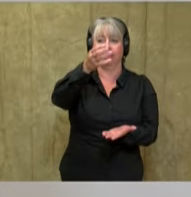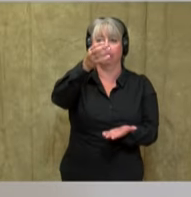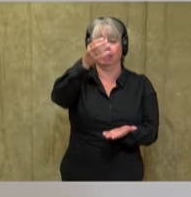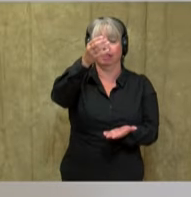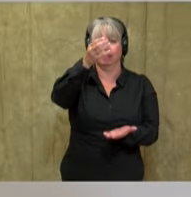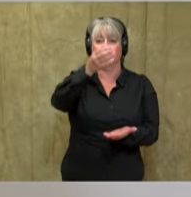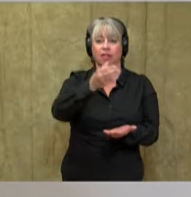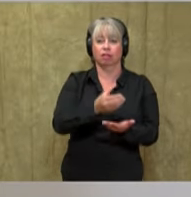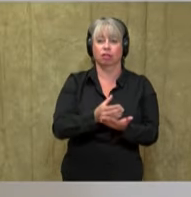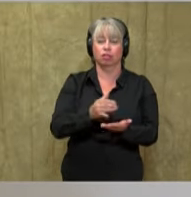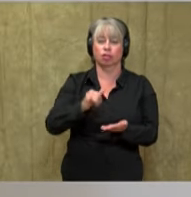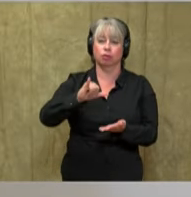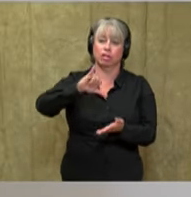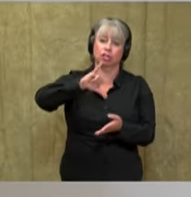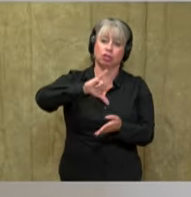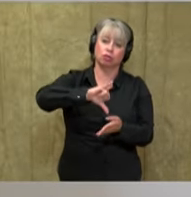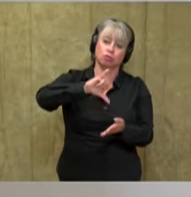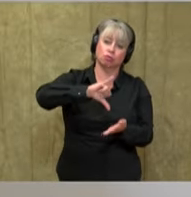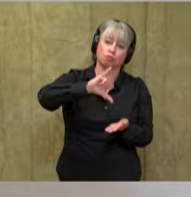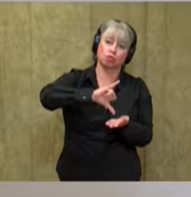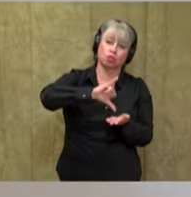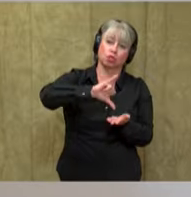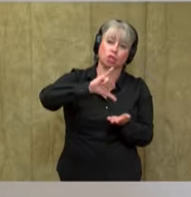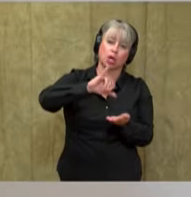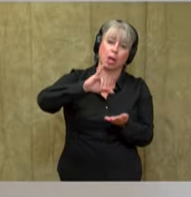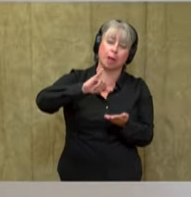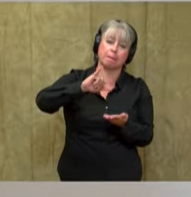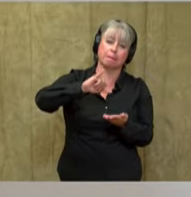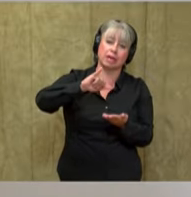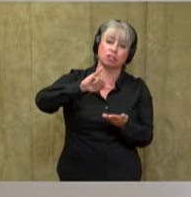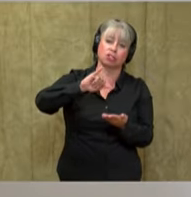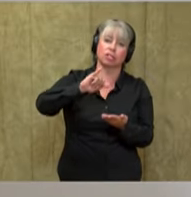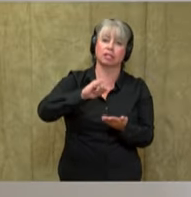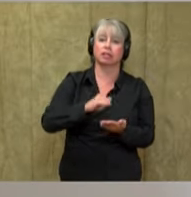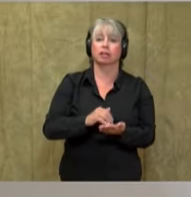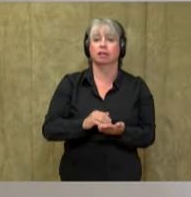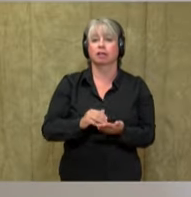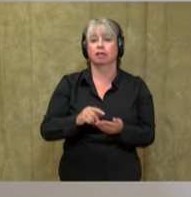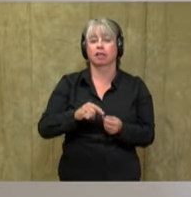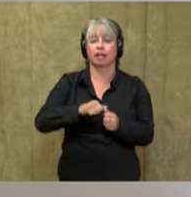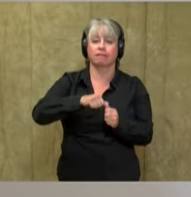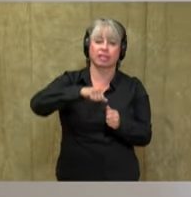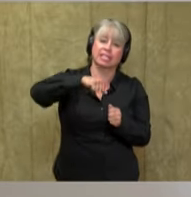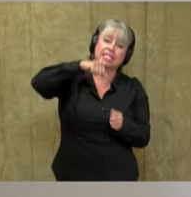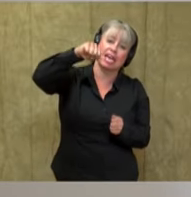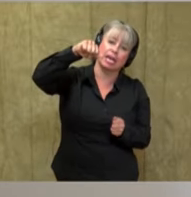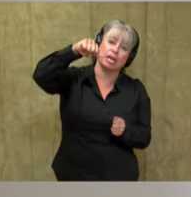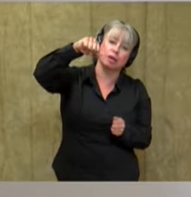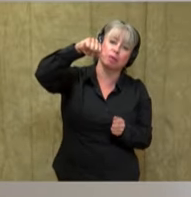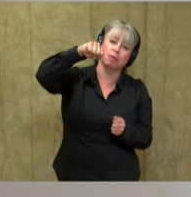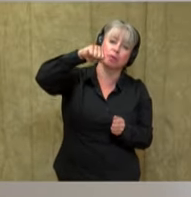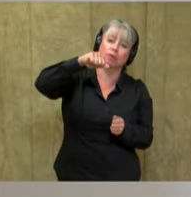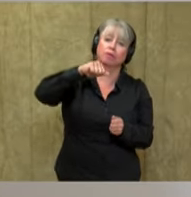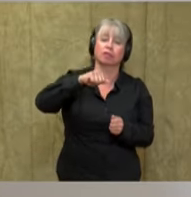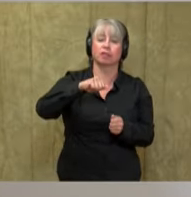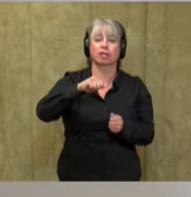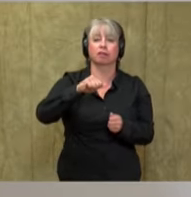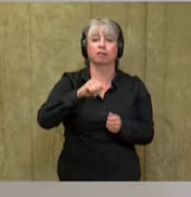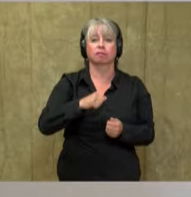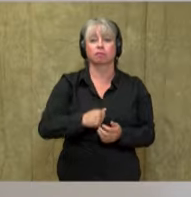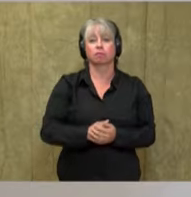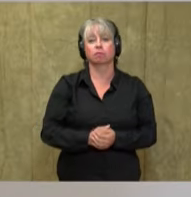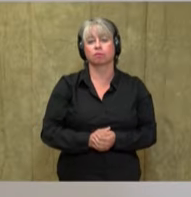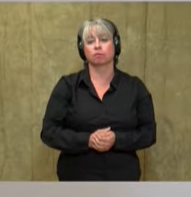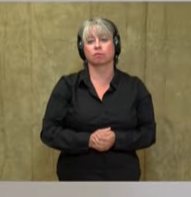ruler, measure its height. We have a measuring tape. If you have one of those out and you're at your